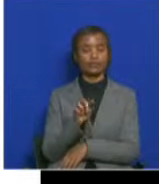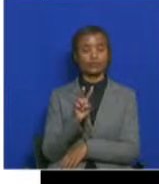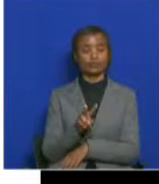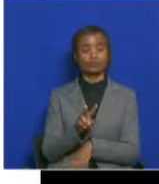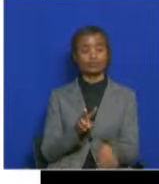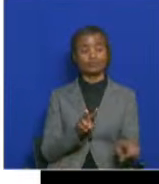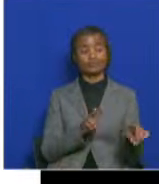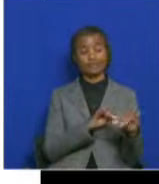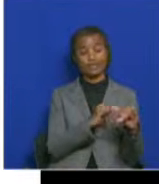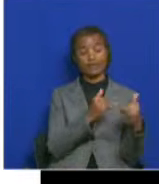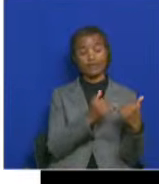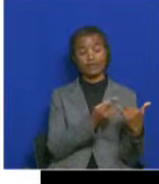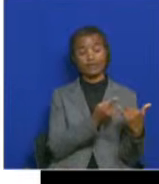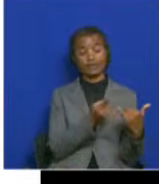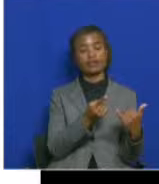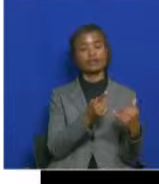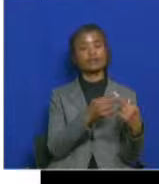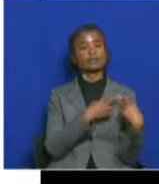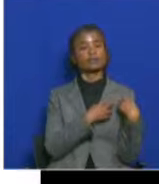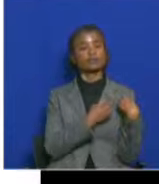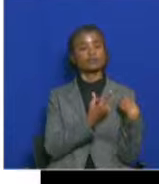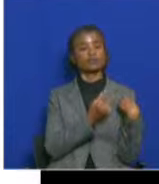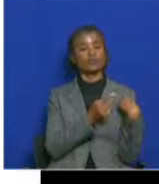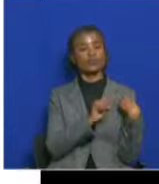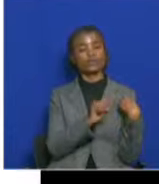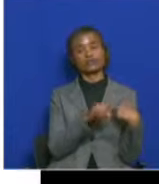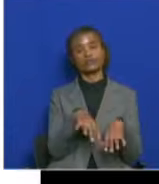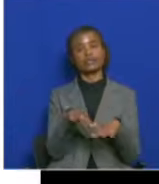strategic partnerships subject to the final approval of Siberia.